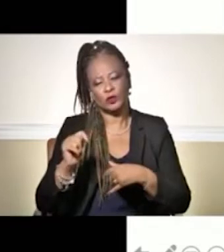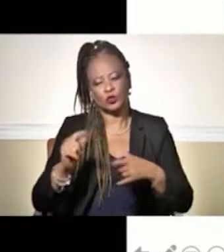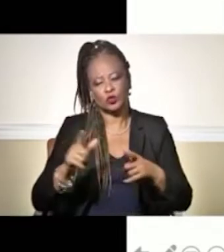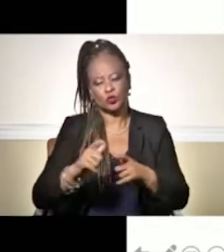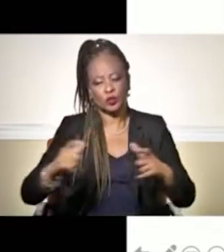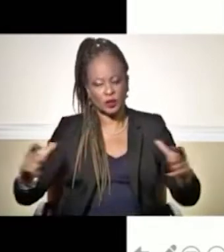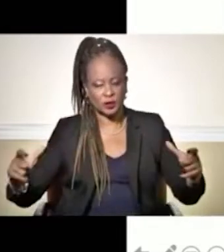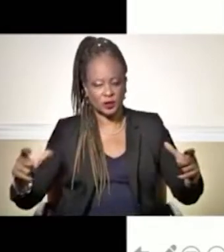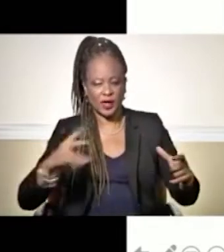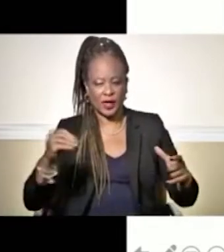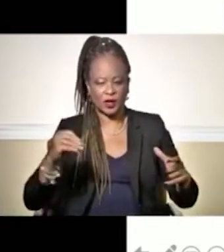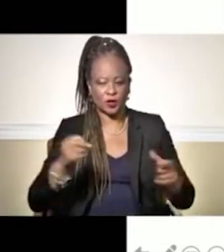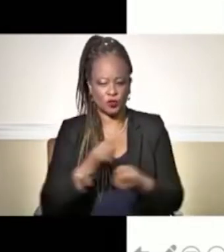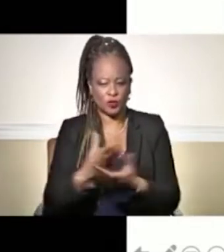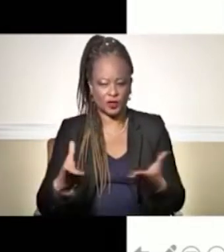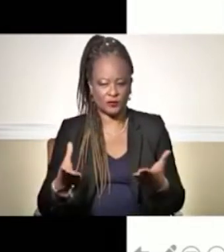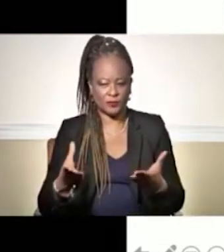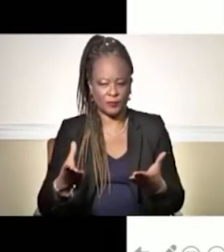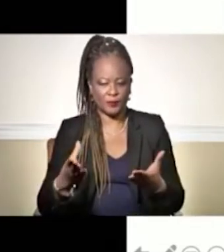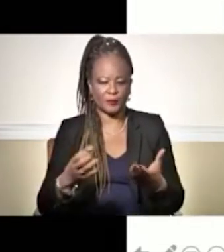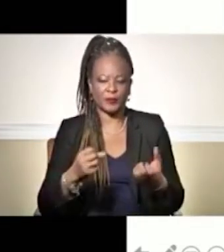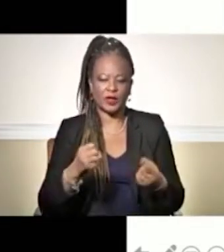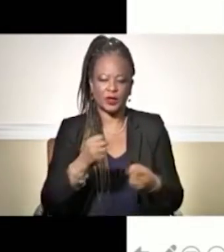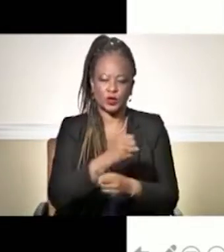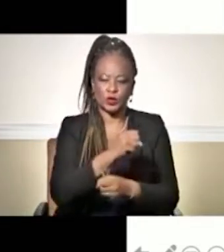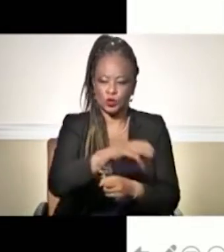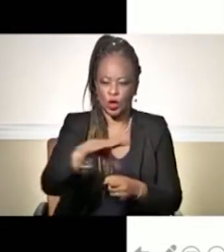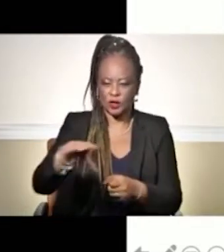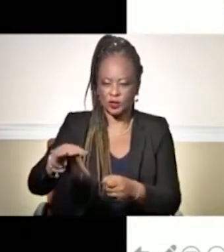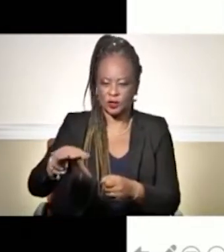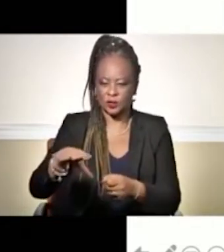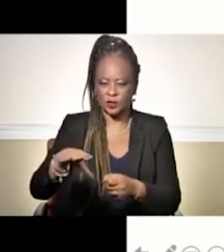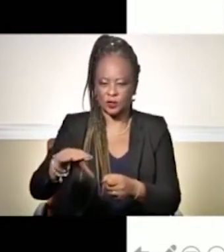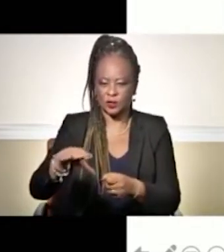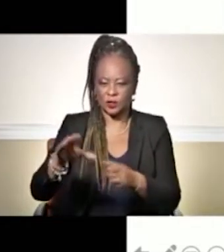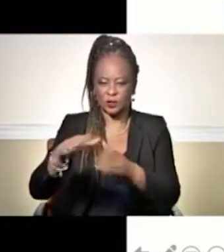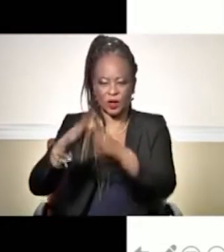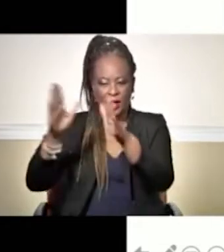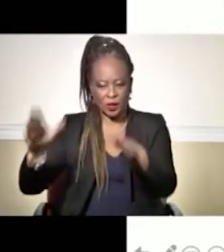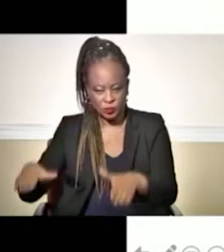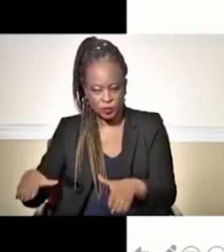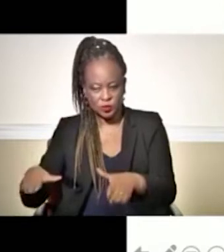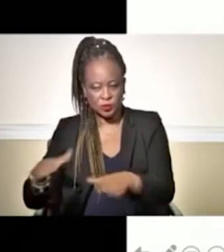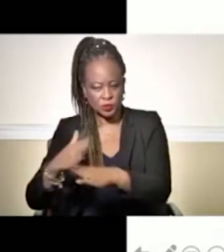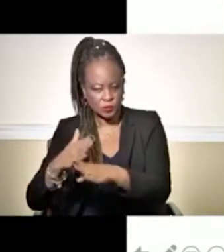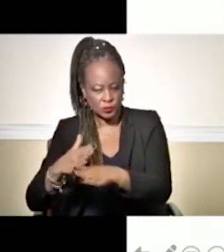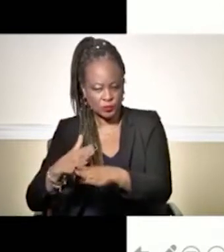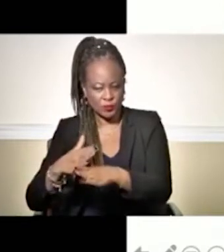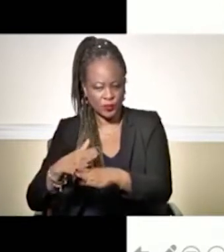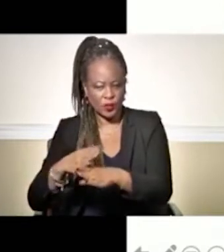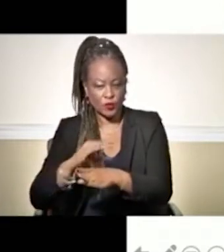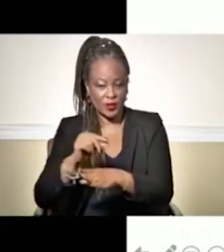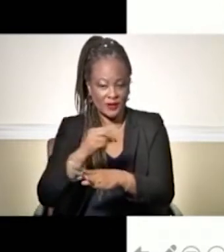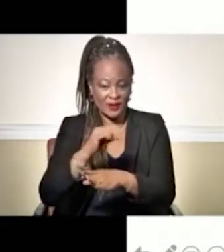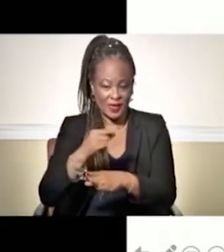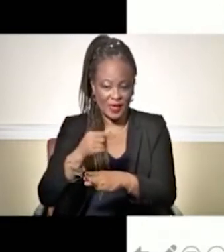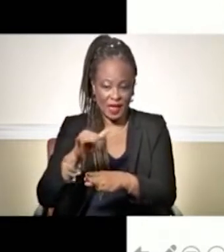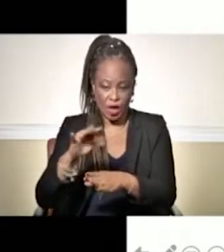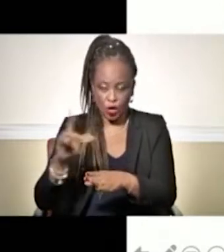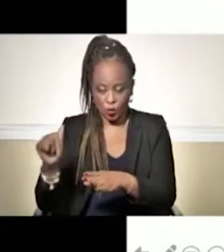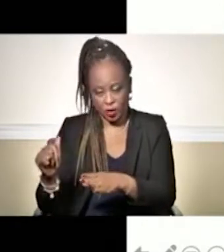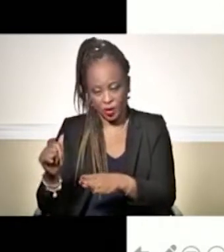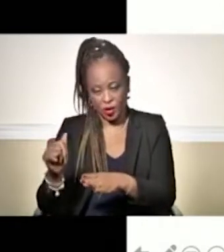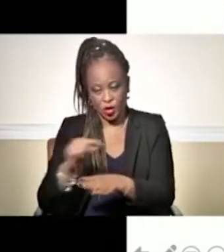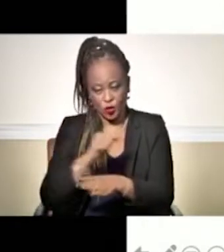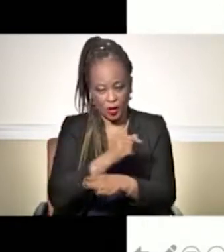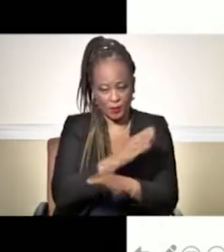easy reference tool for construction methods and details that comply with the minimum standard of the Bahamas Building Code and local